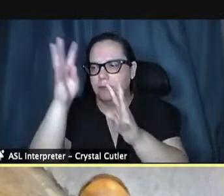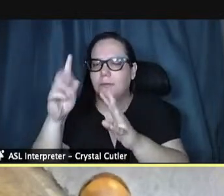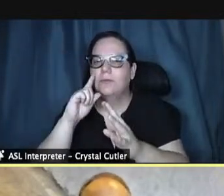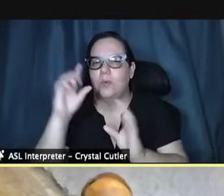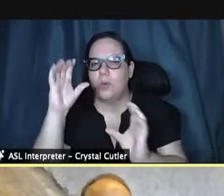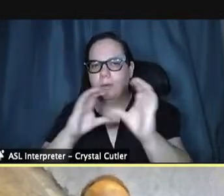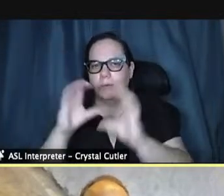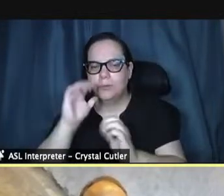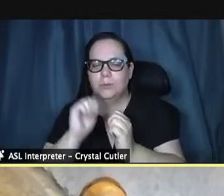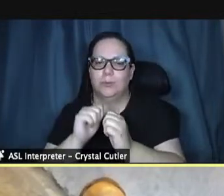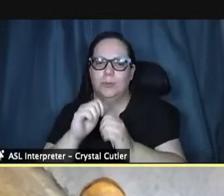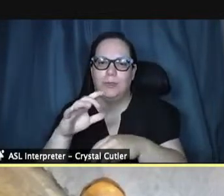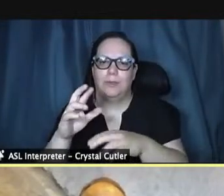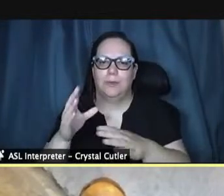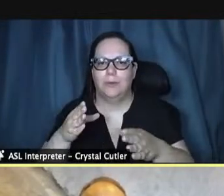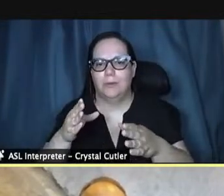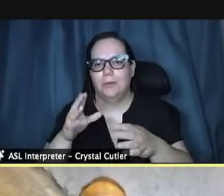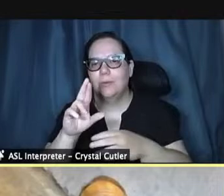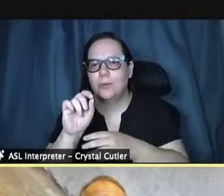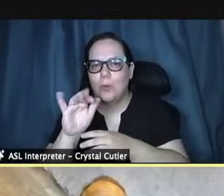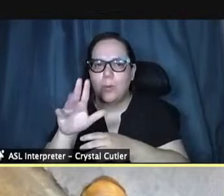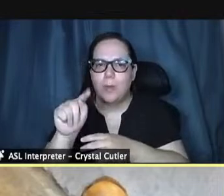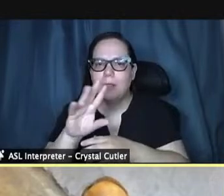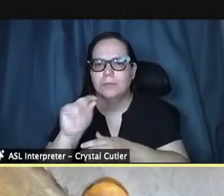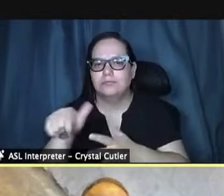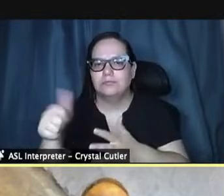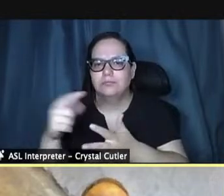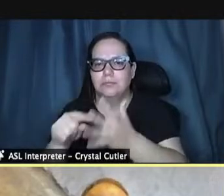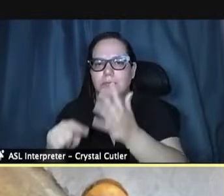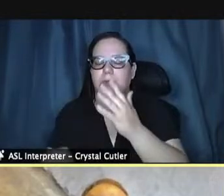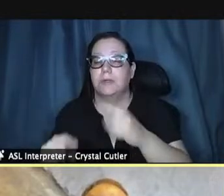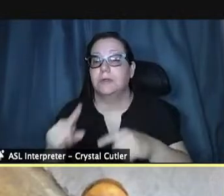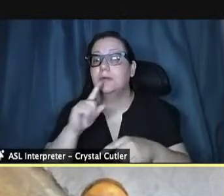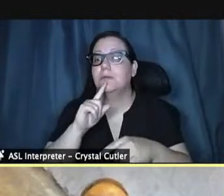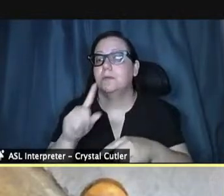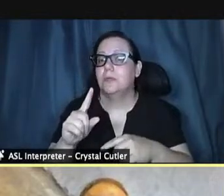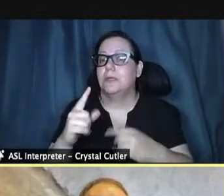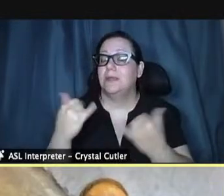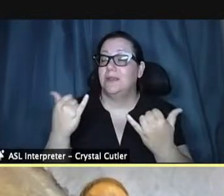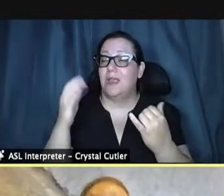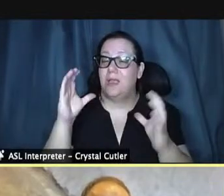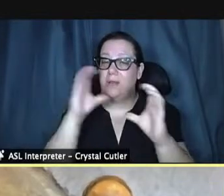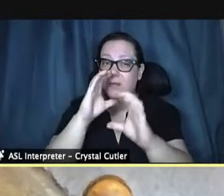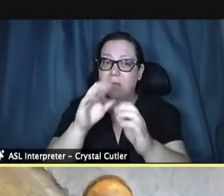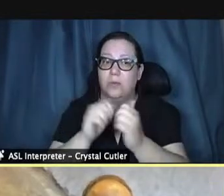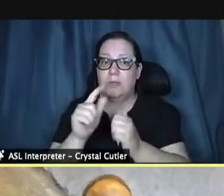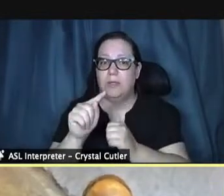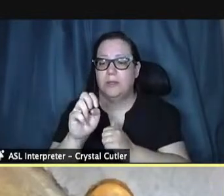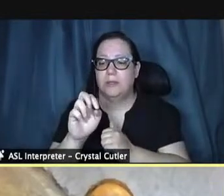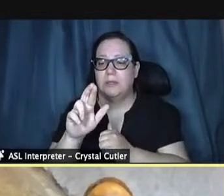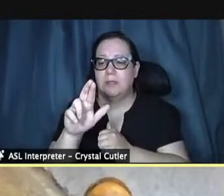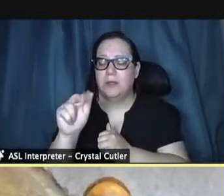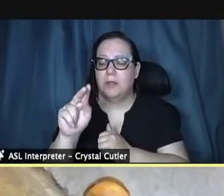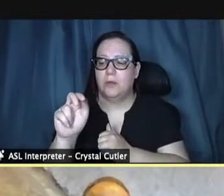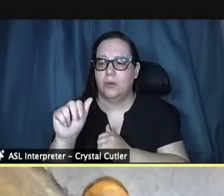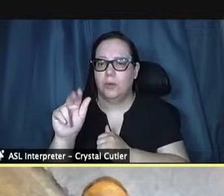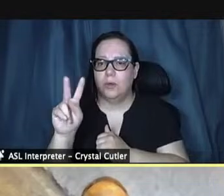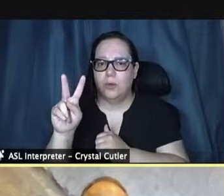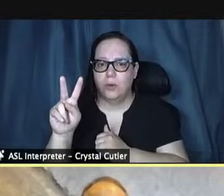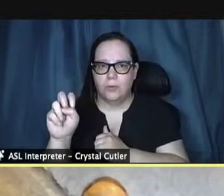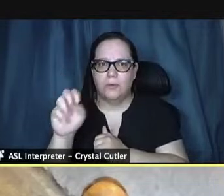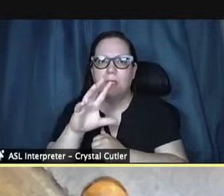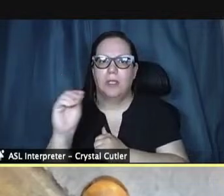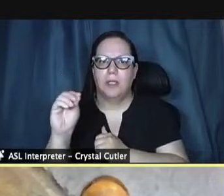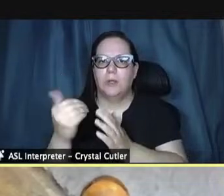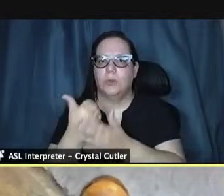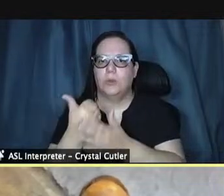space exploration program, now named Terra Novi or New Worlds, is based on expanding the human presence from low Earth